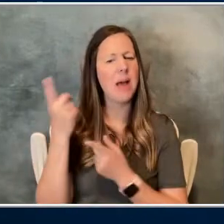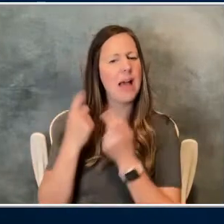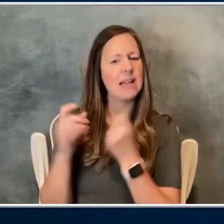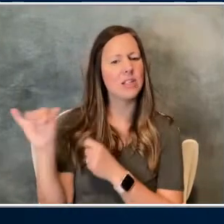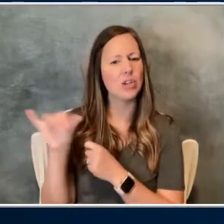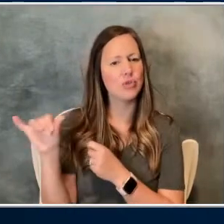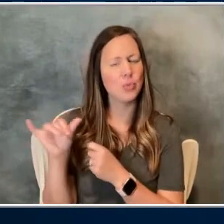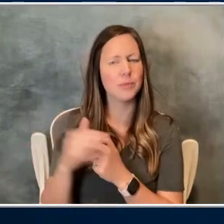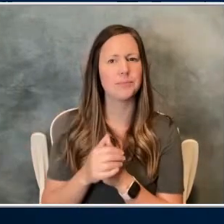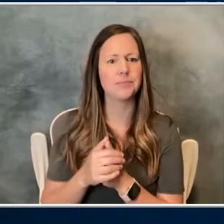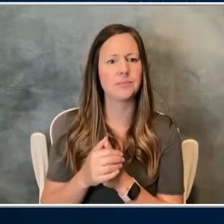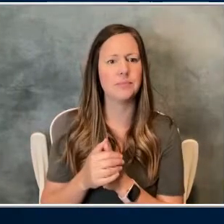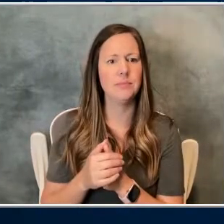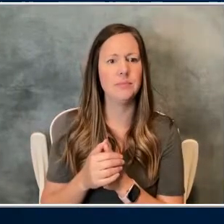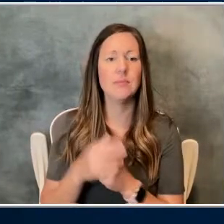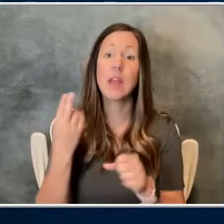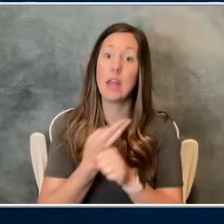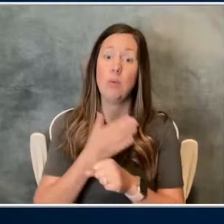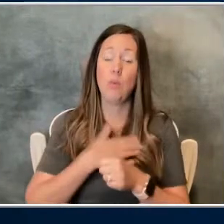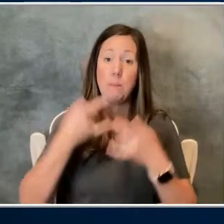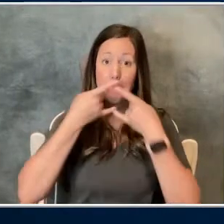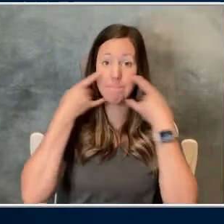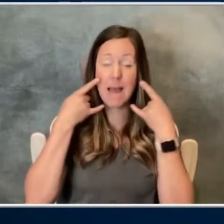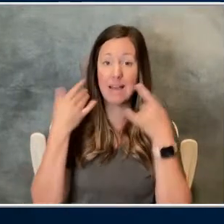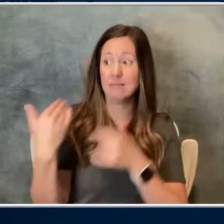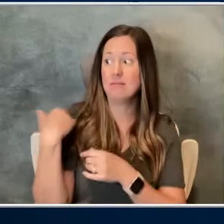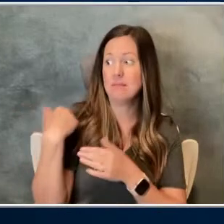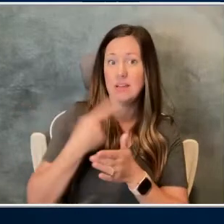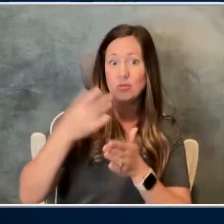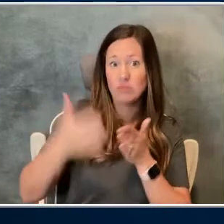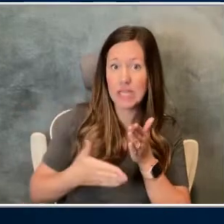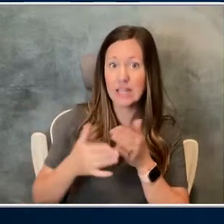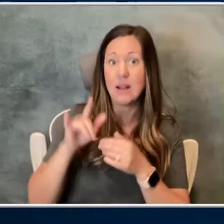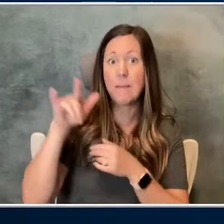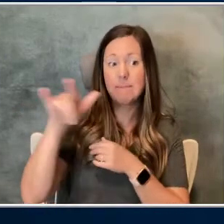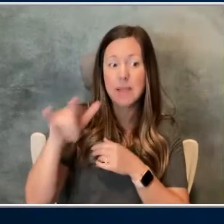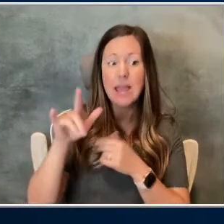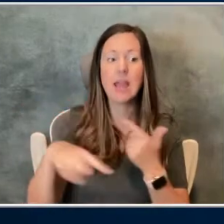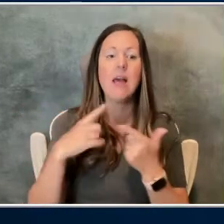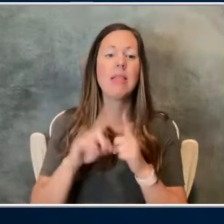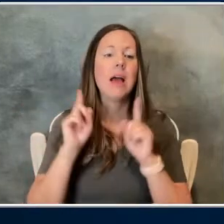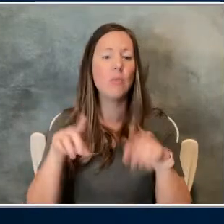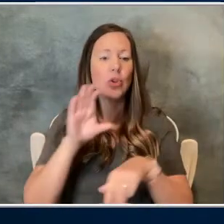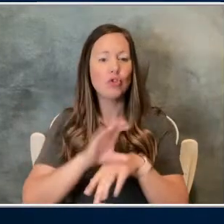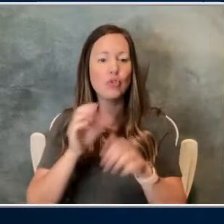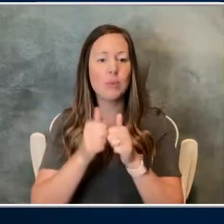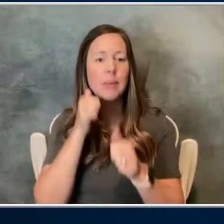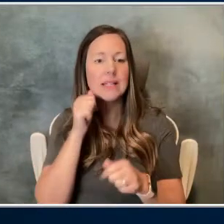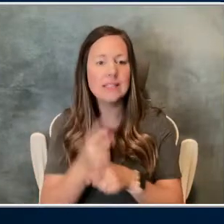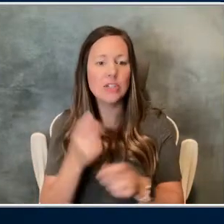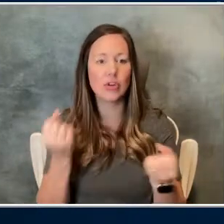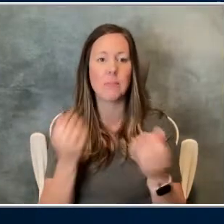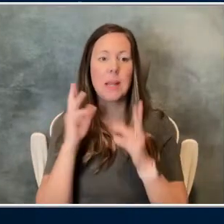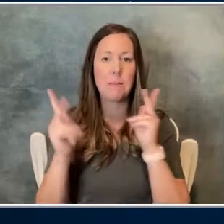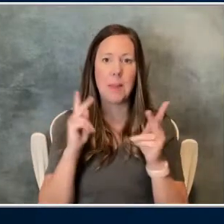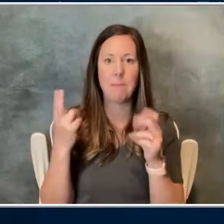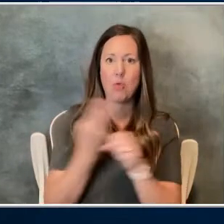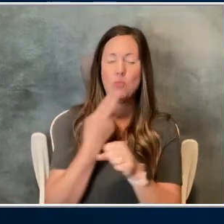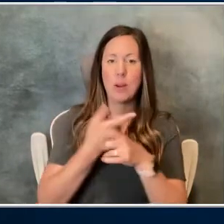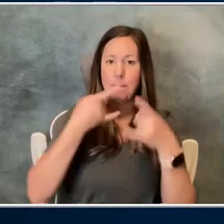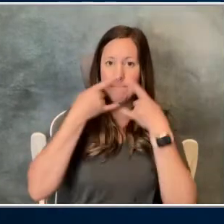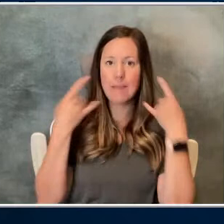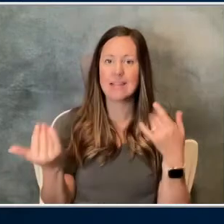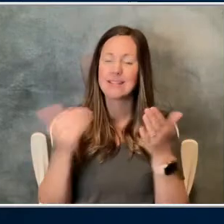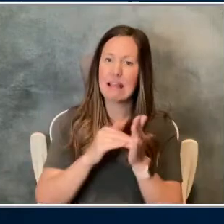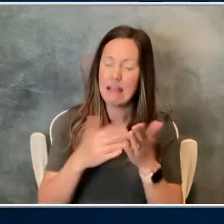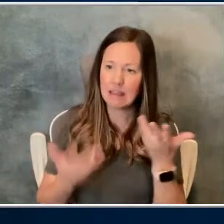weekend. I wore my mask. And then when I went to church with my sister, a lot of people in that congregation back masking again, older congregation,